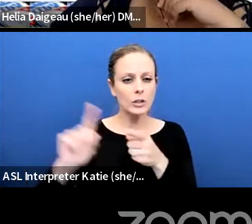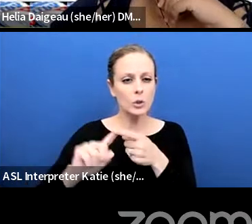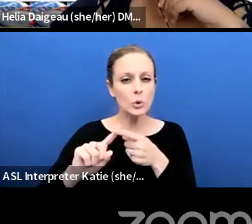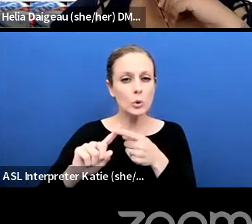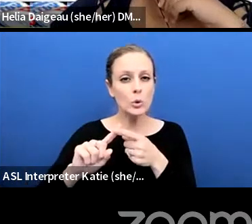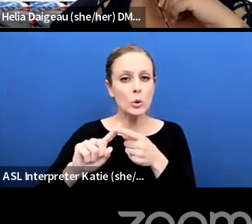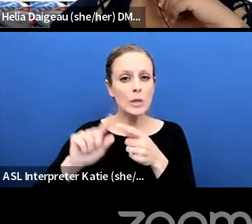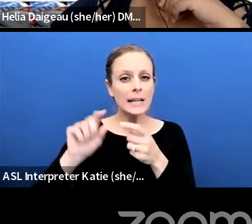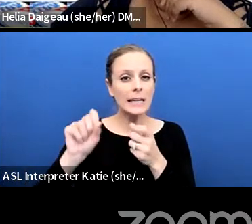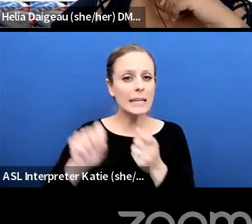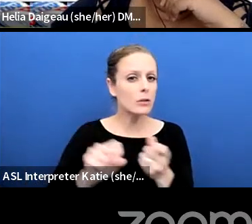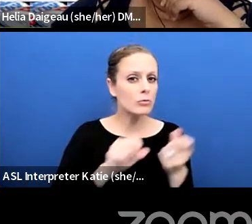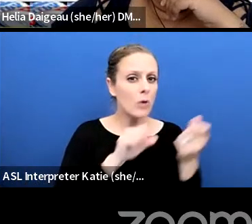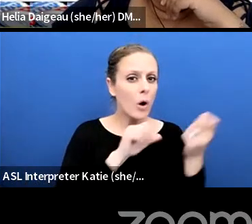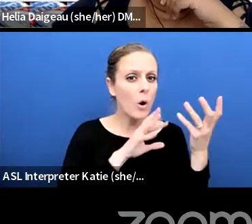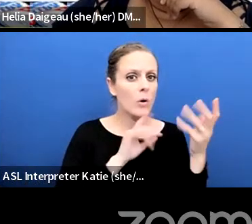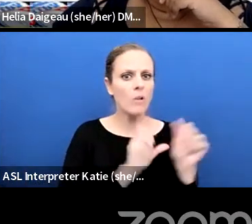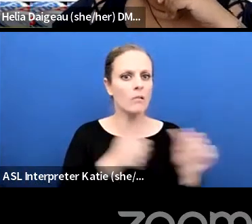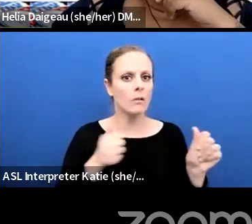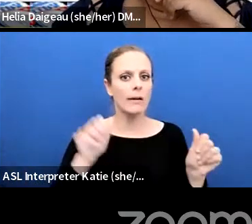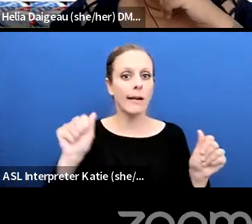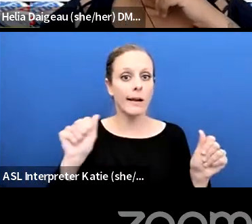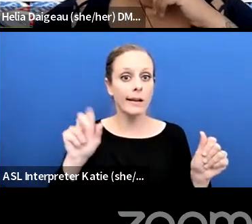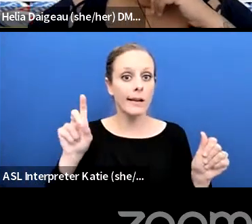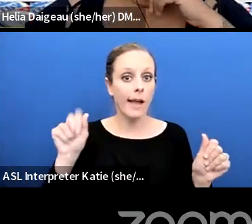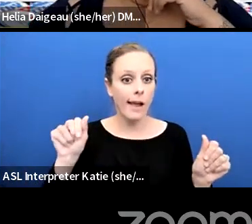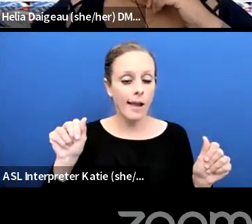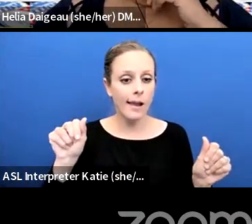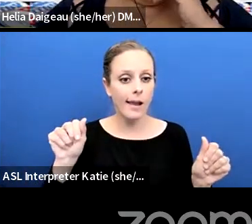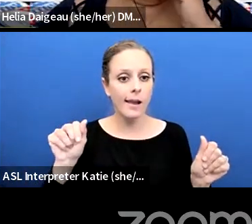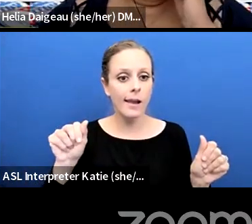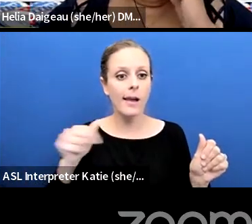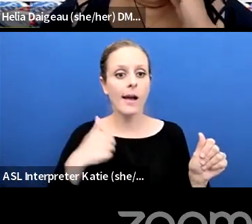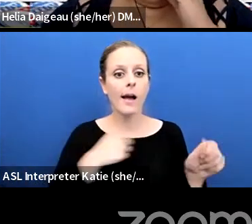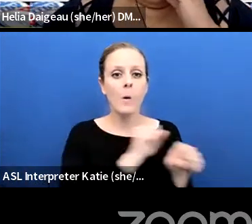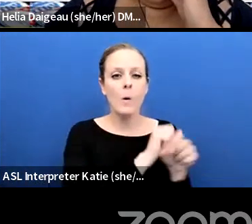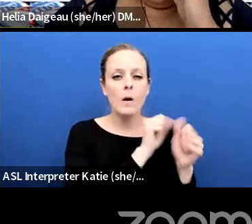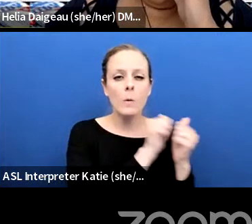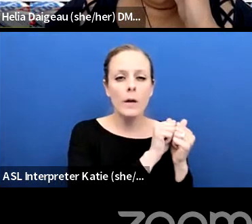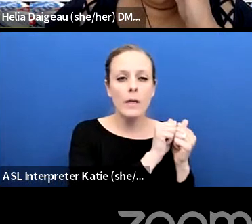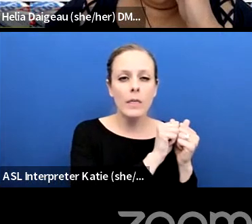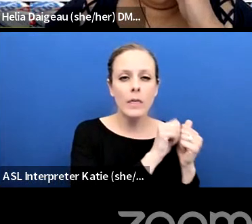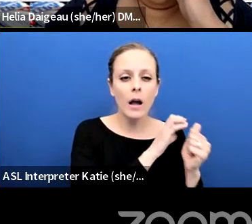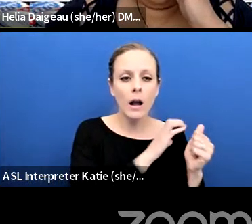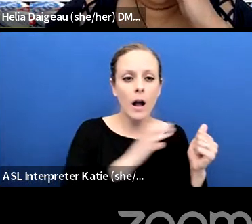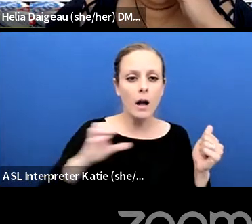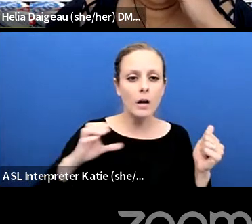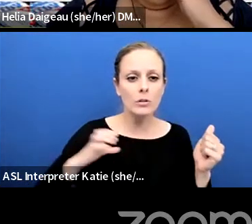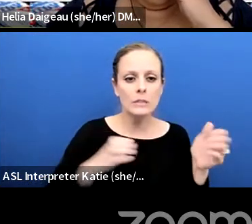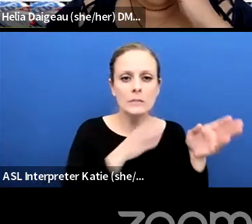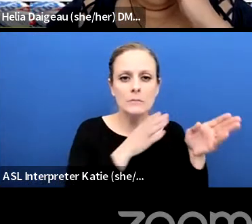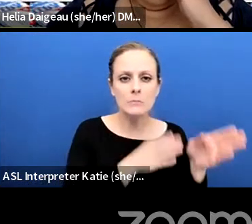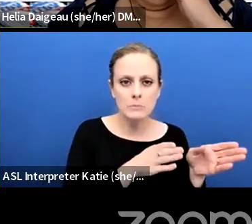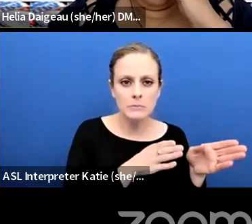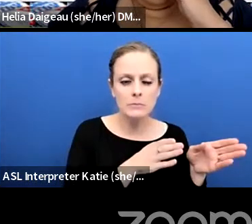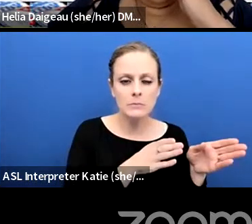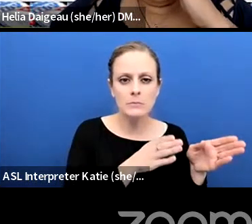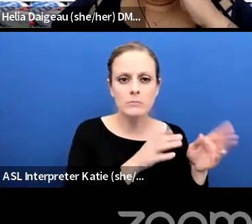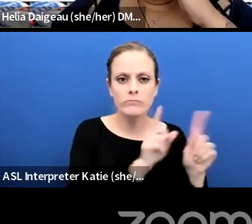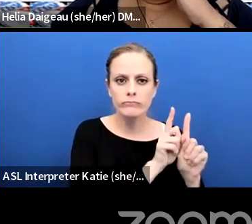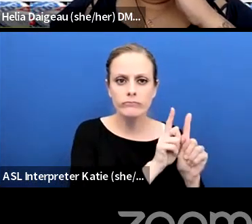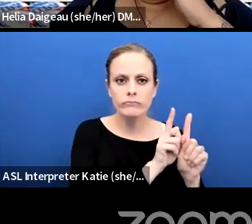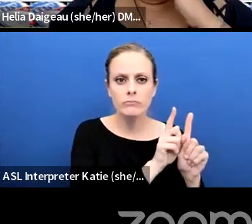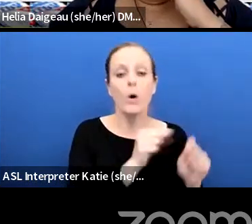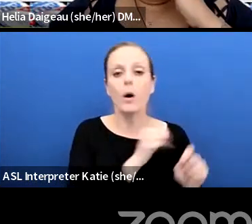Jackie Spear, was on that legislation. And I really tried to remind